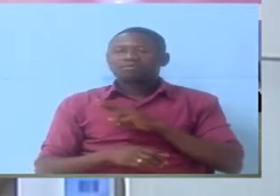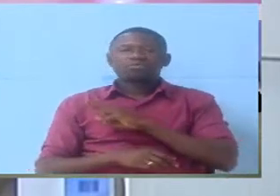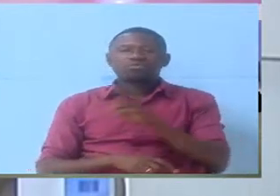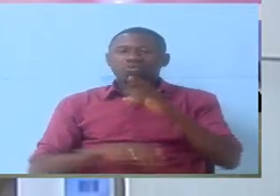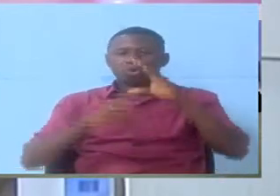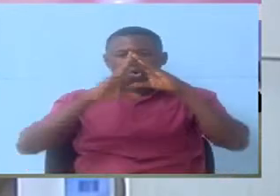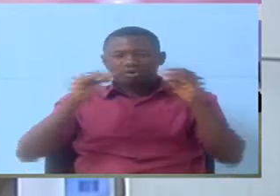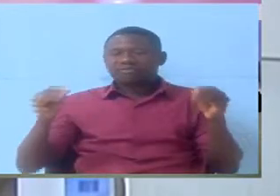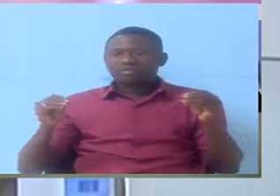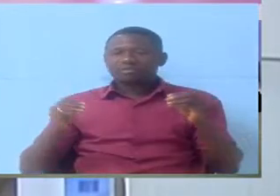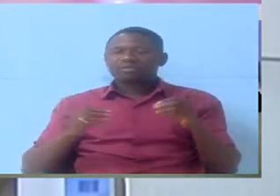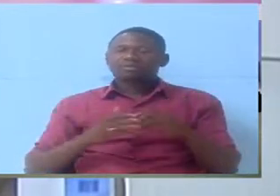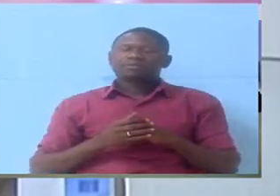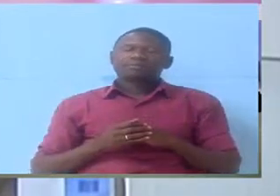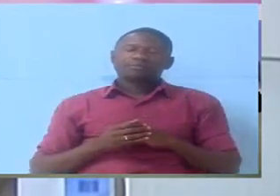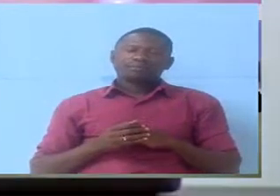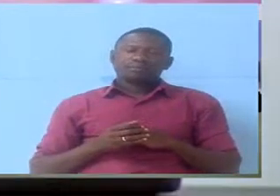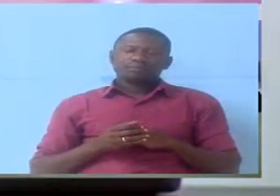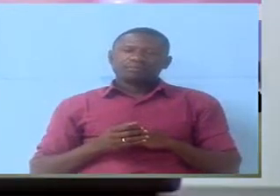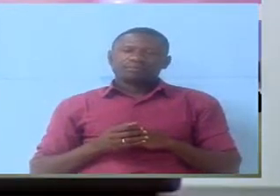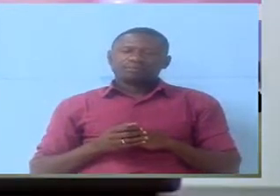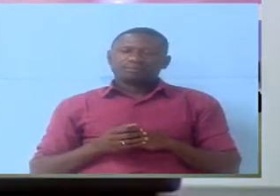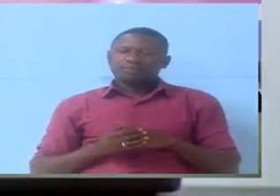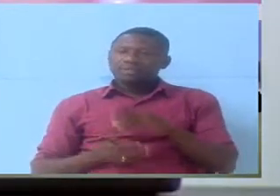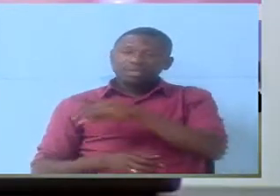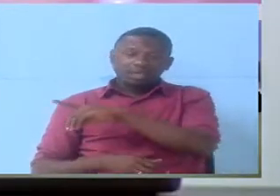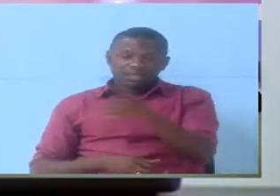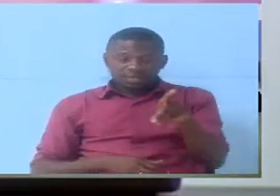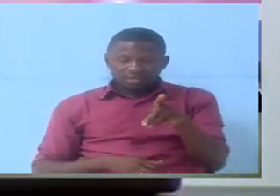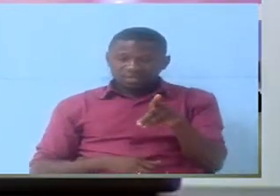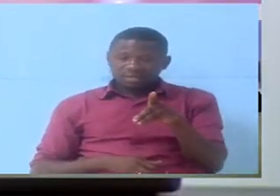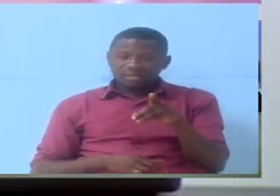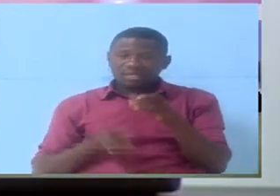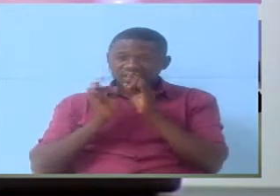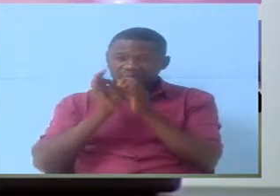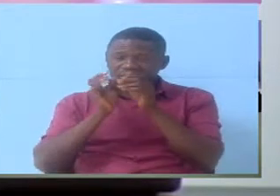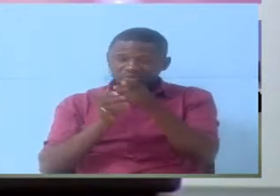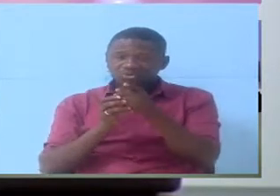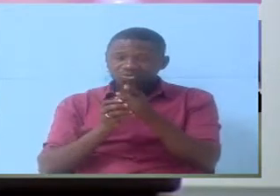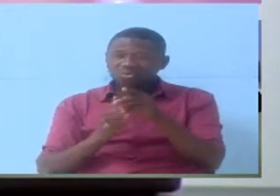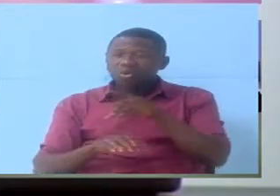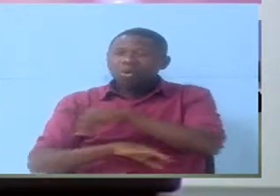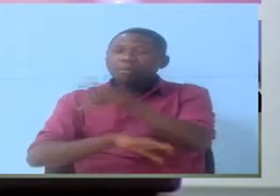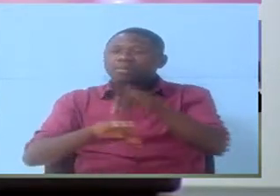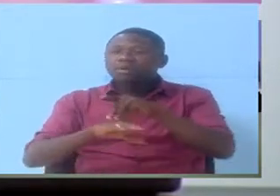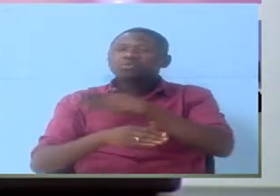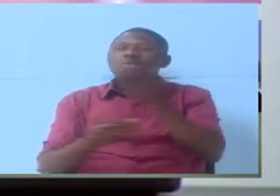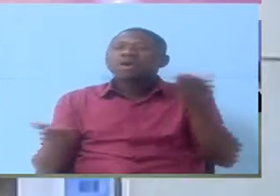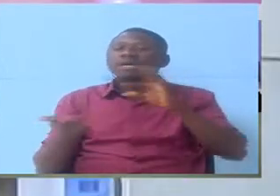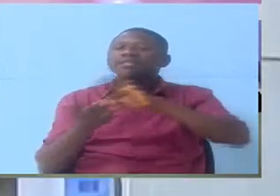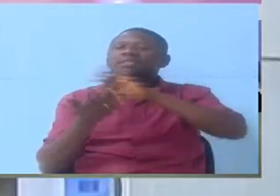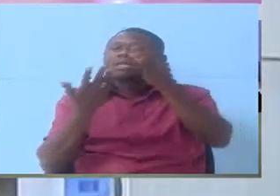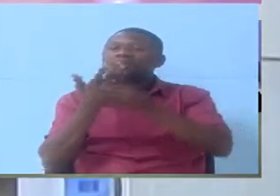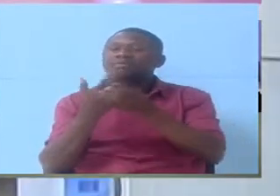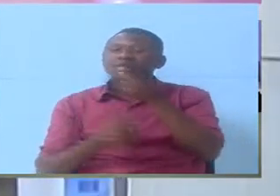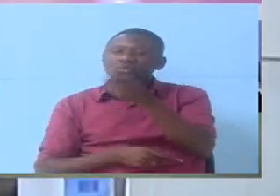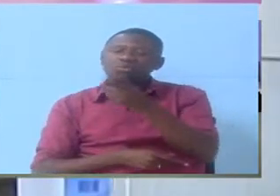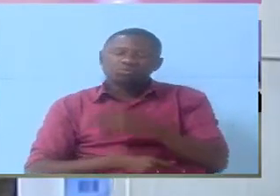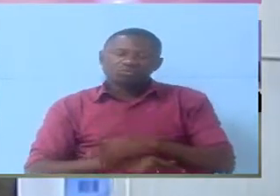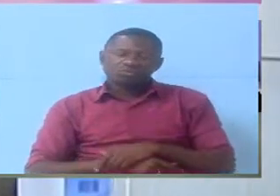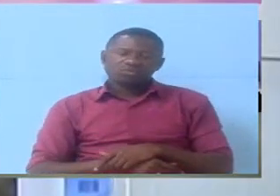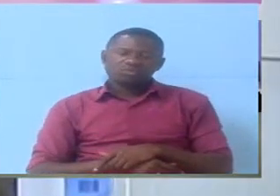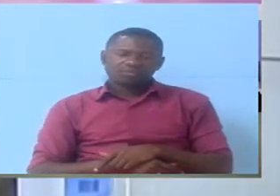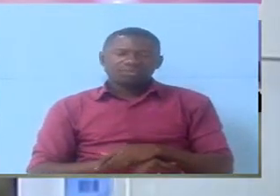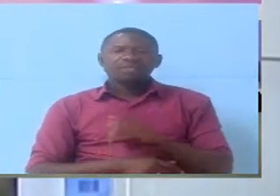tembo lumbelu ko kela dami. Did they tell you where you were transferred to? Yeah, for ina bang yesa undi dingira jumaldo ba. Yes,